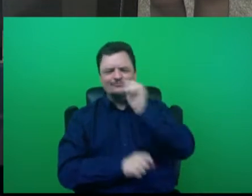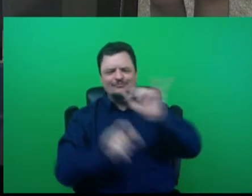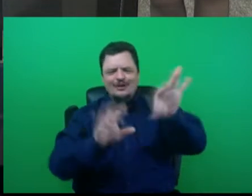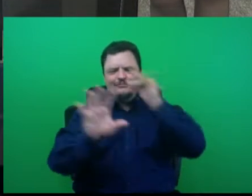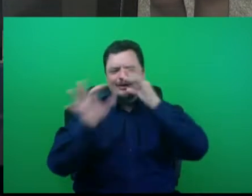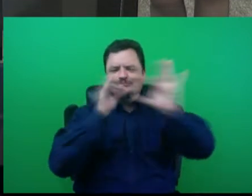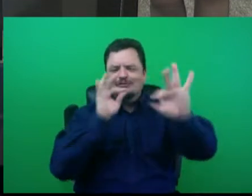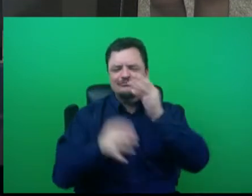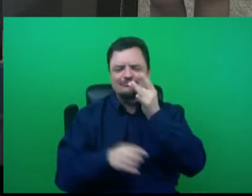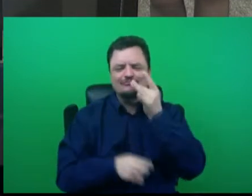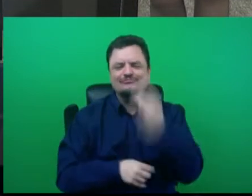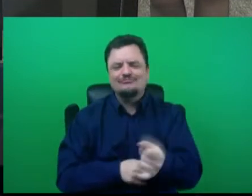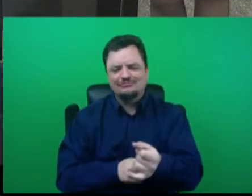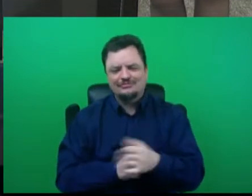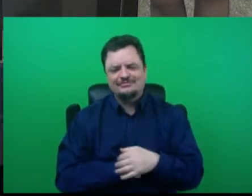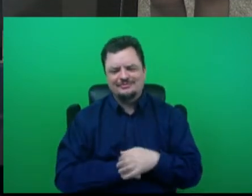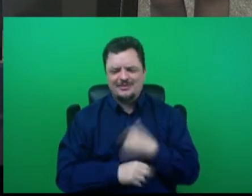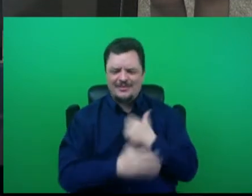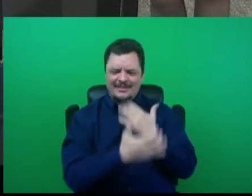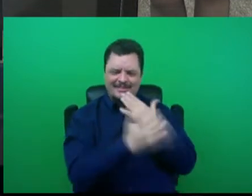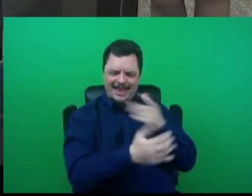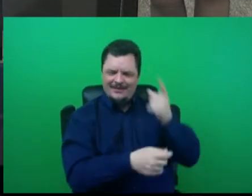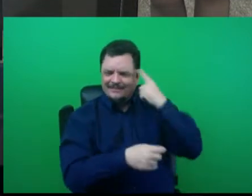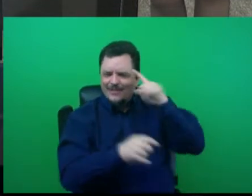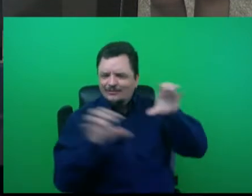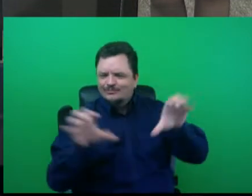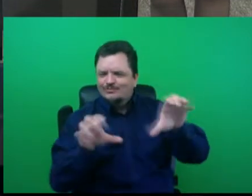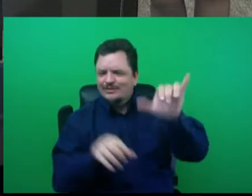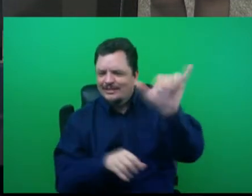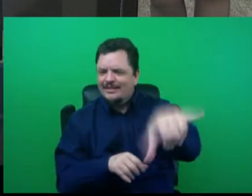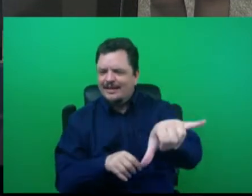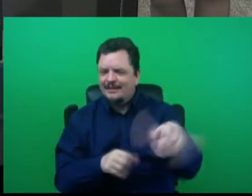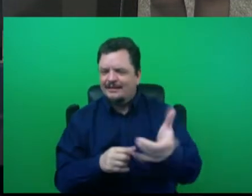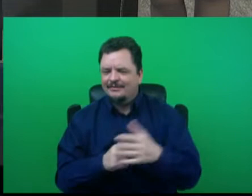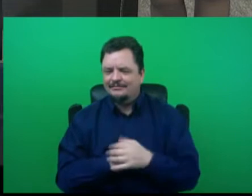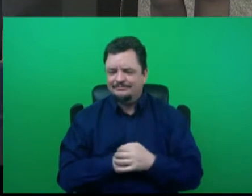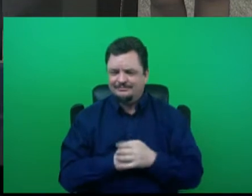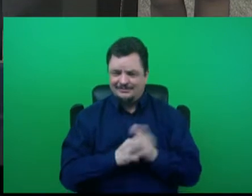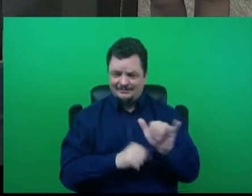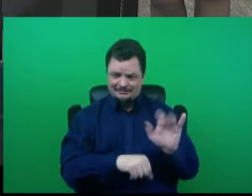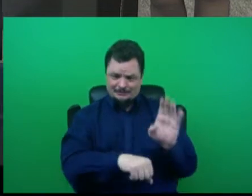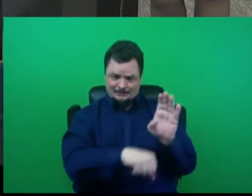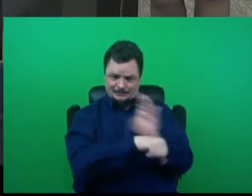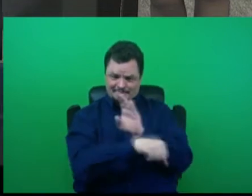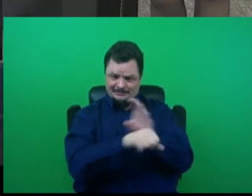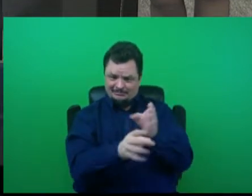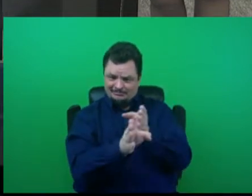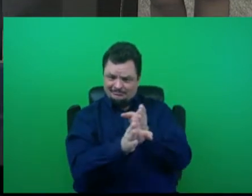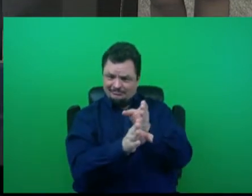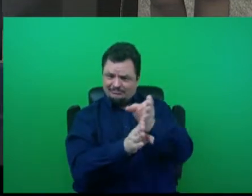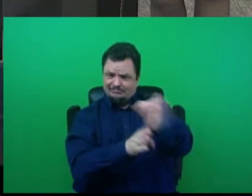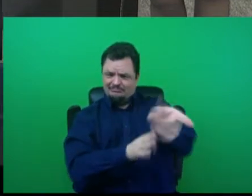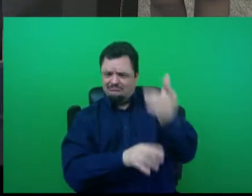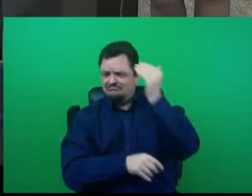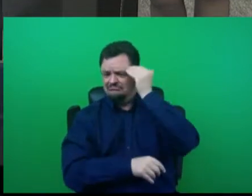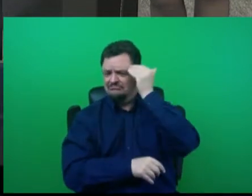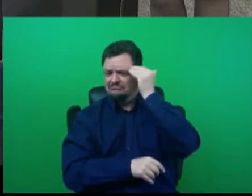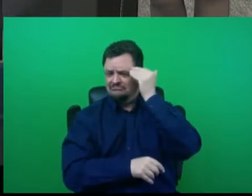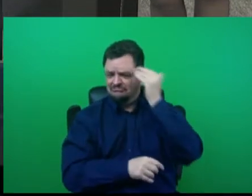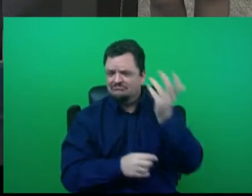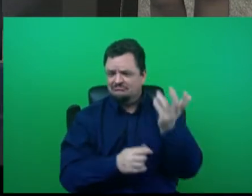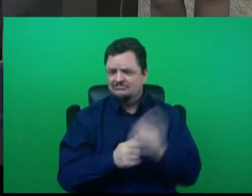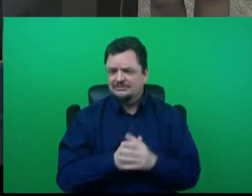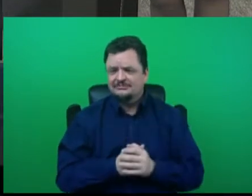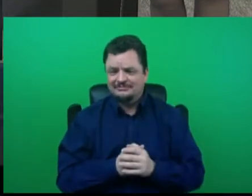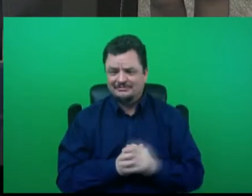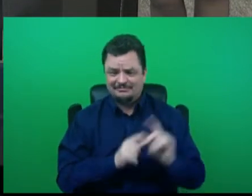thank you for that. And then on the business side also is that, you know, since I, you know, started my career here at Local Public